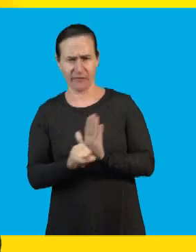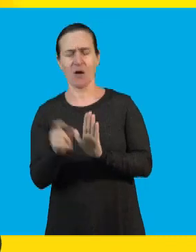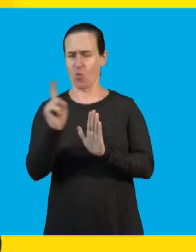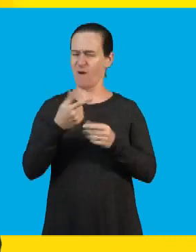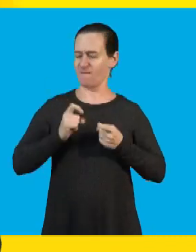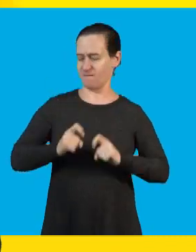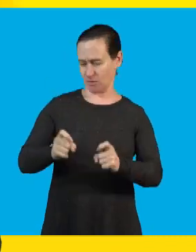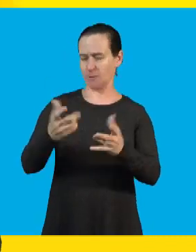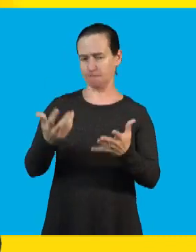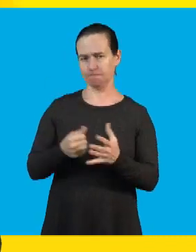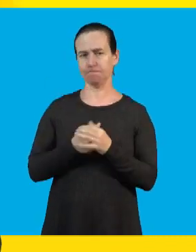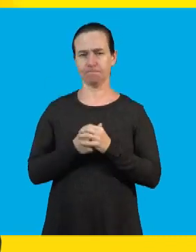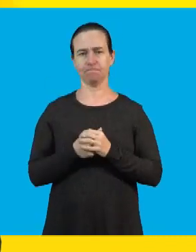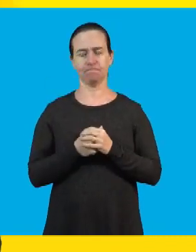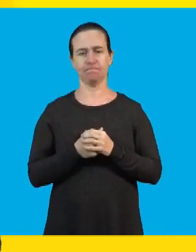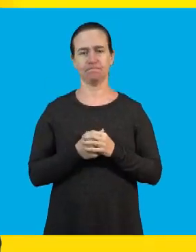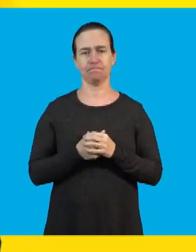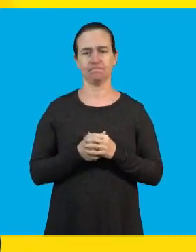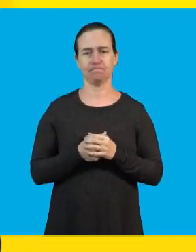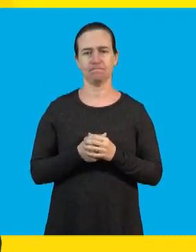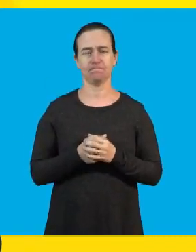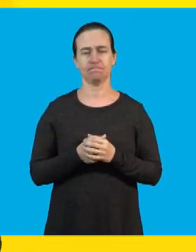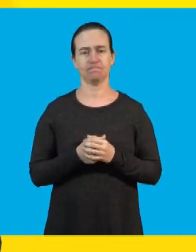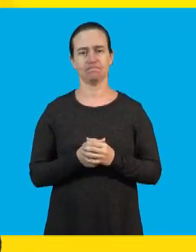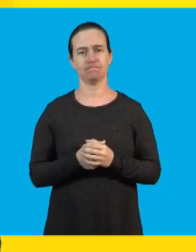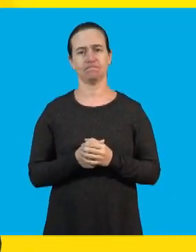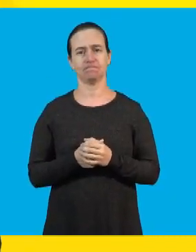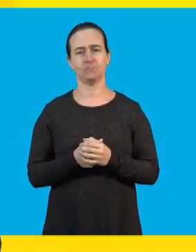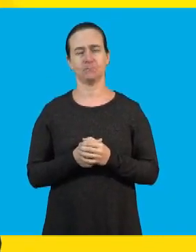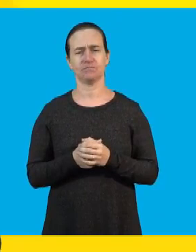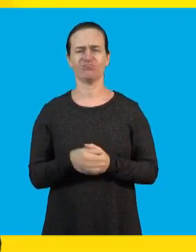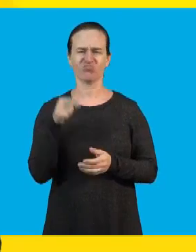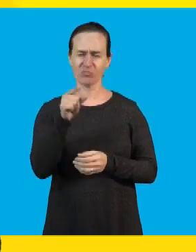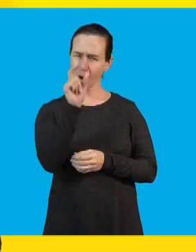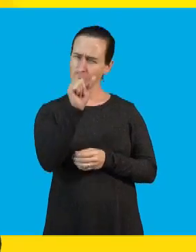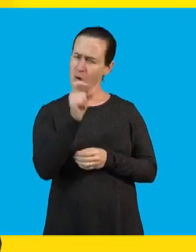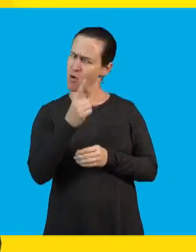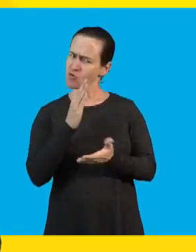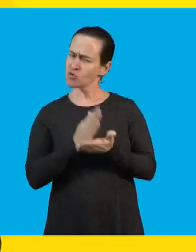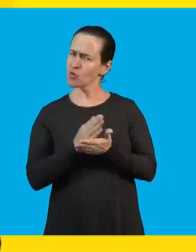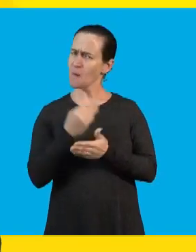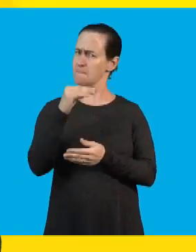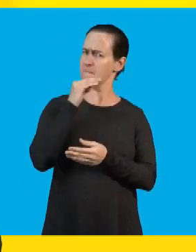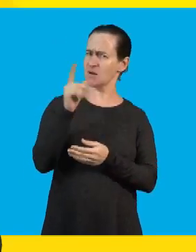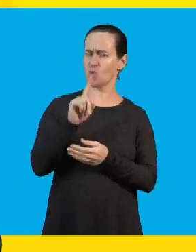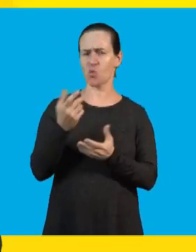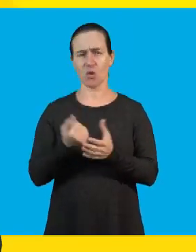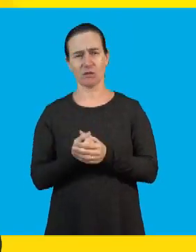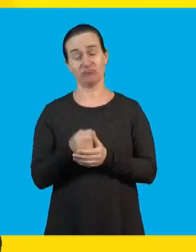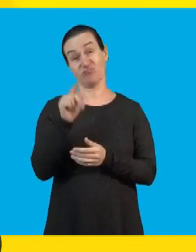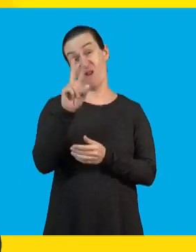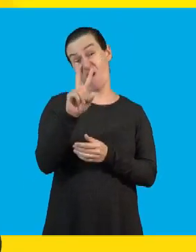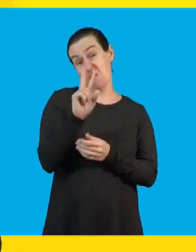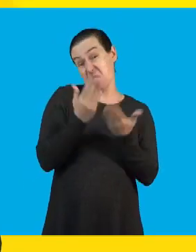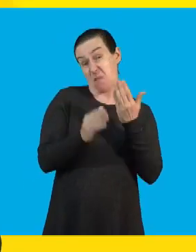skimmed and scanned this text. We identified the information this paragraph is communicating to us. When we looked